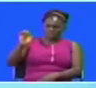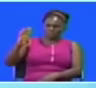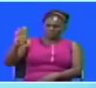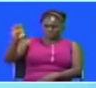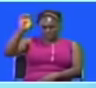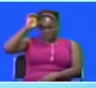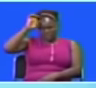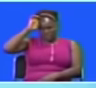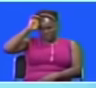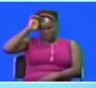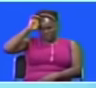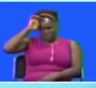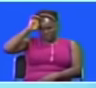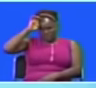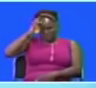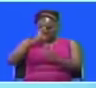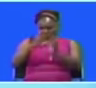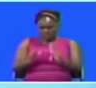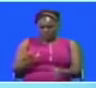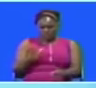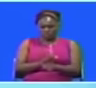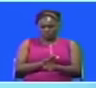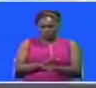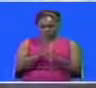County. Here's Caroline B with those details.